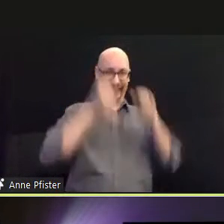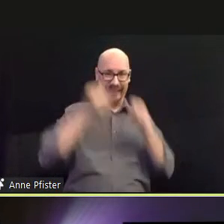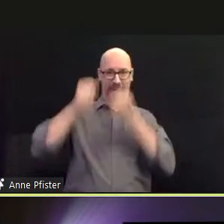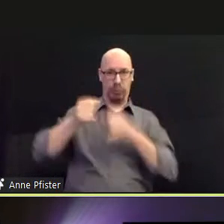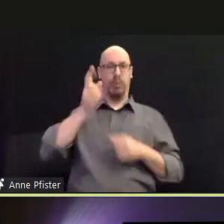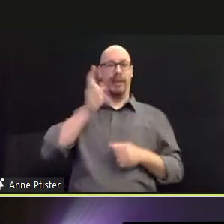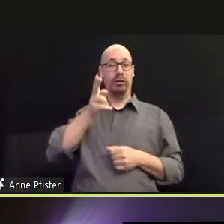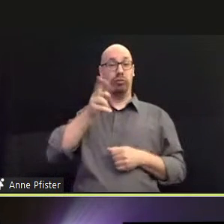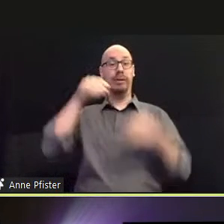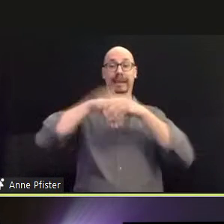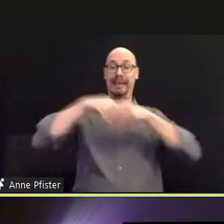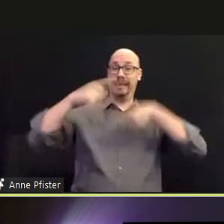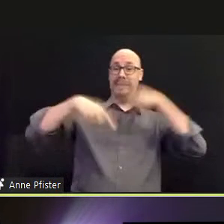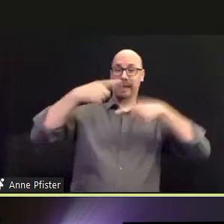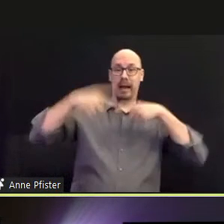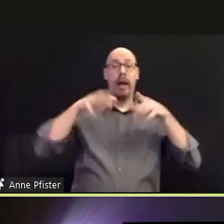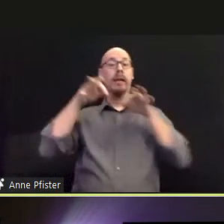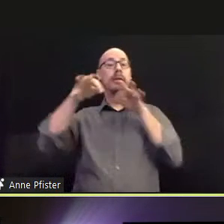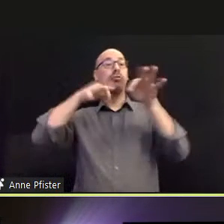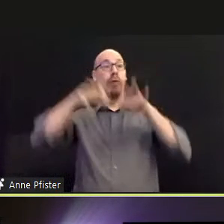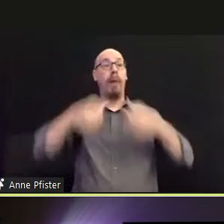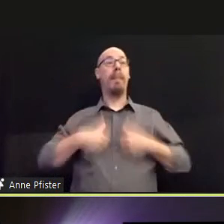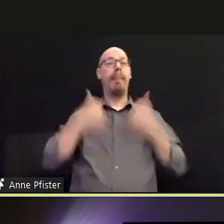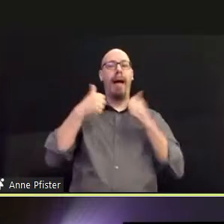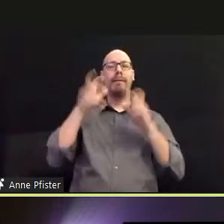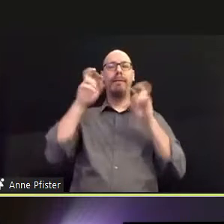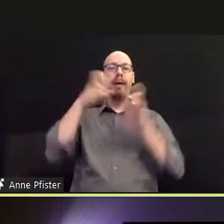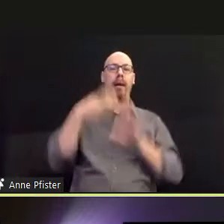Signs Describing Life Before Sign Language.